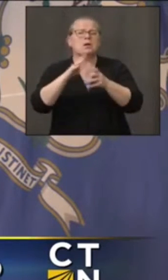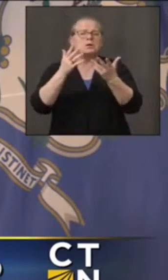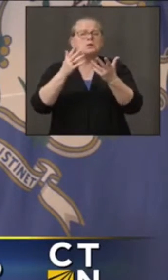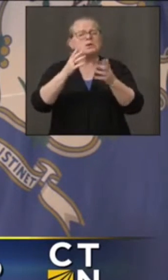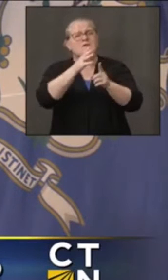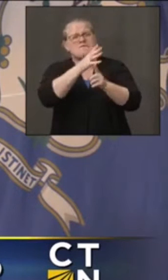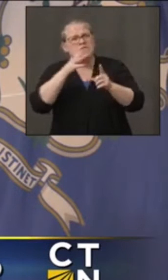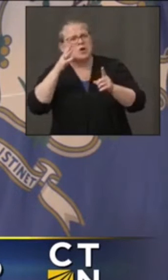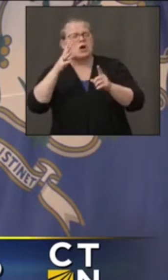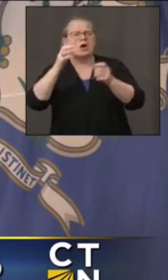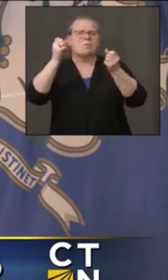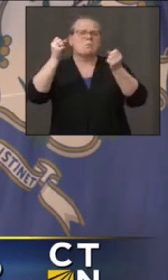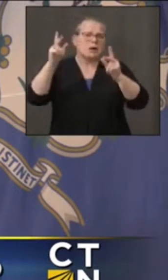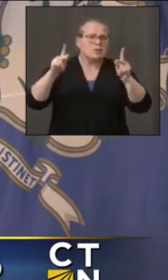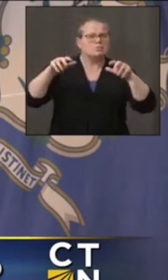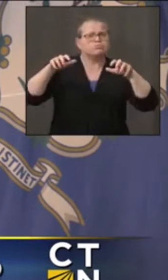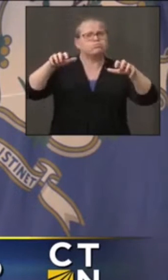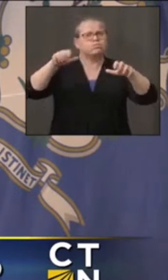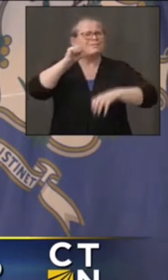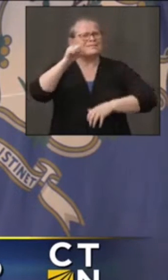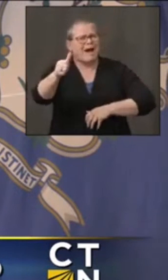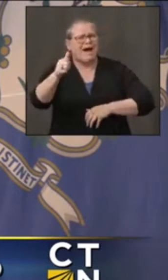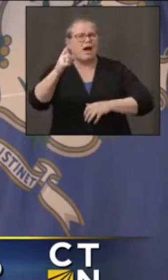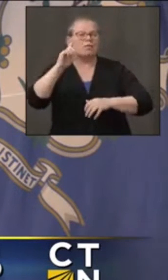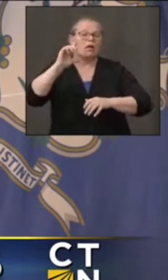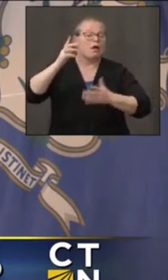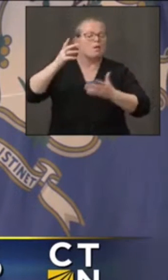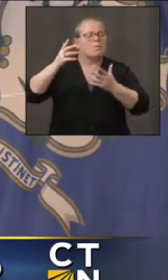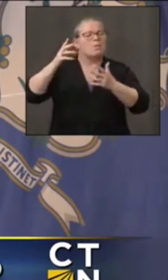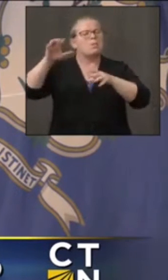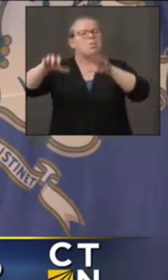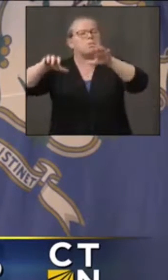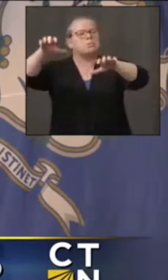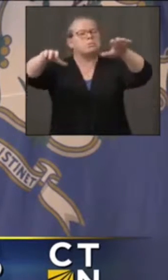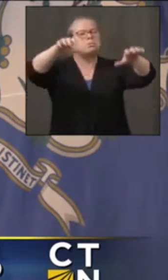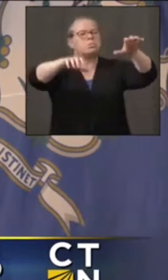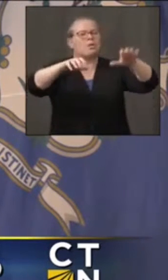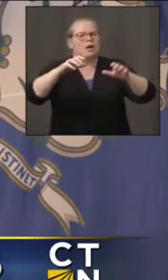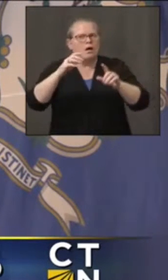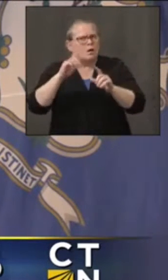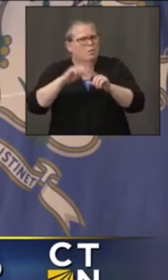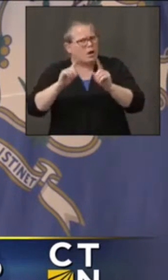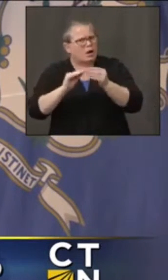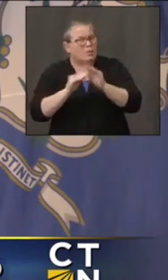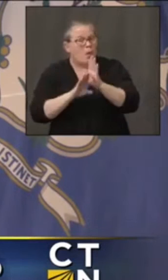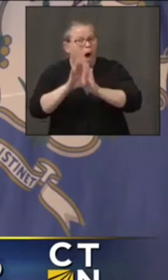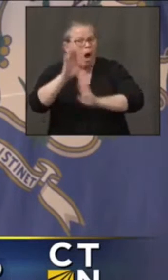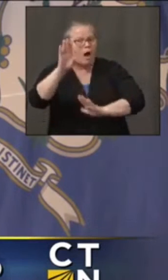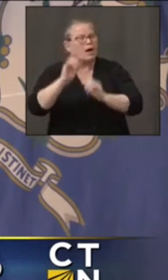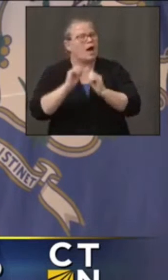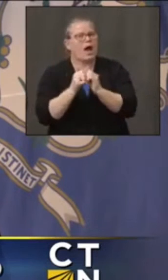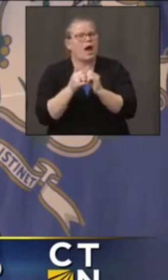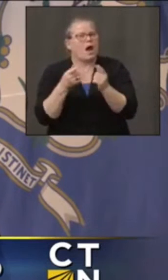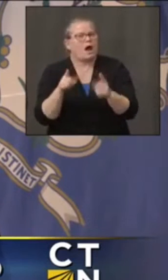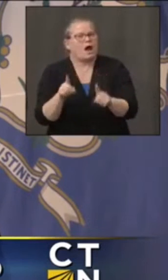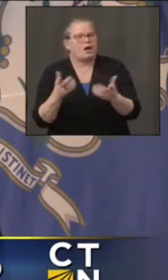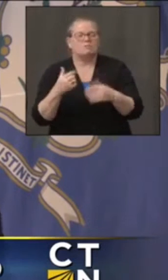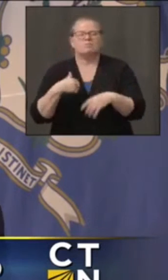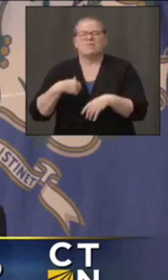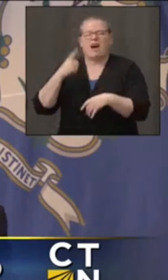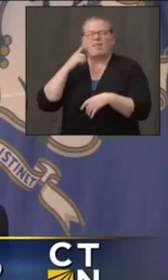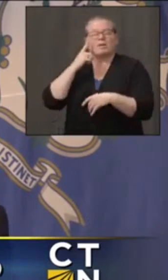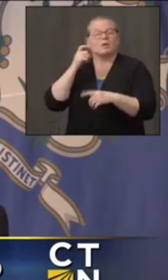I think in large part people are letting their guard down. I think you saw that as regards